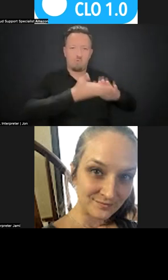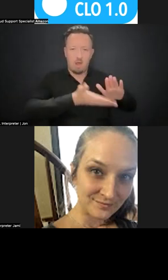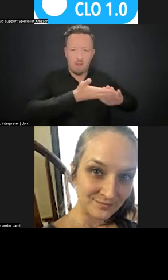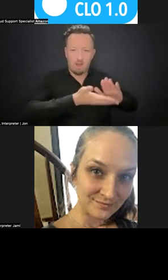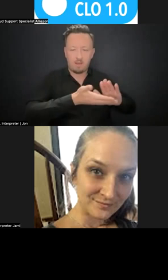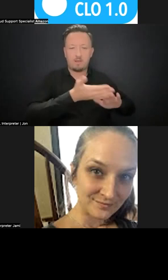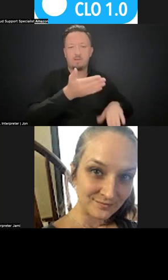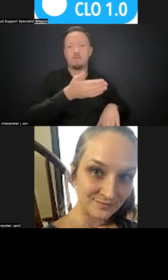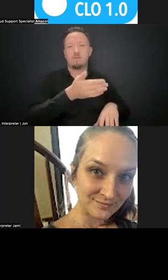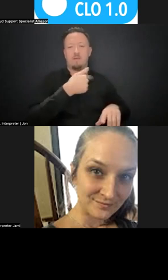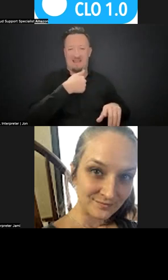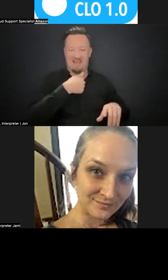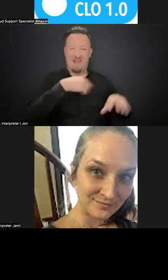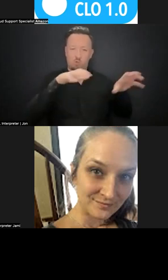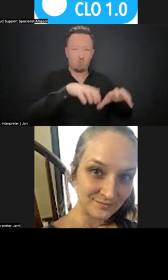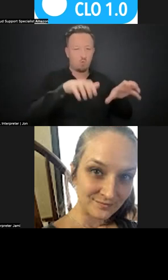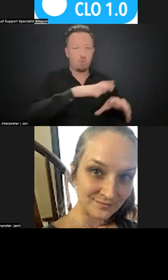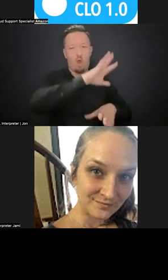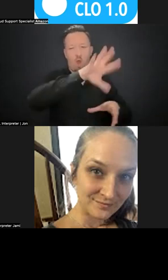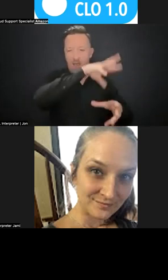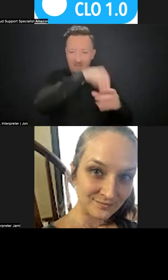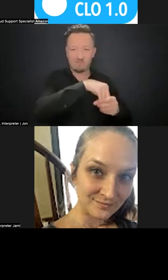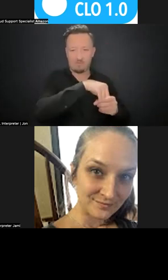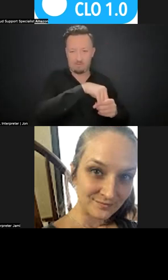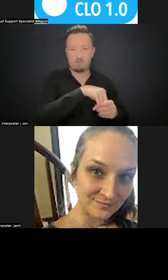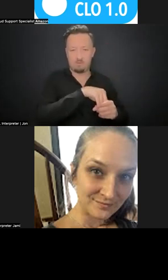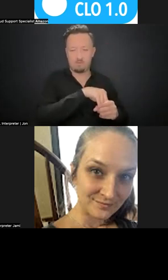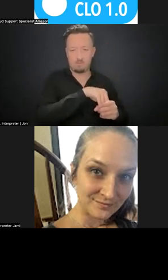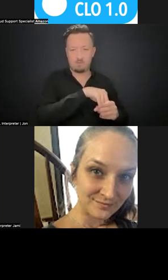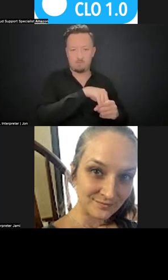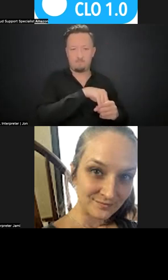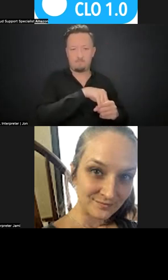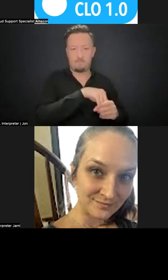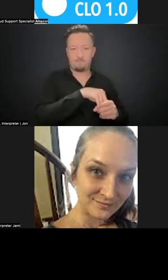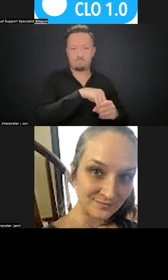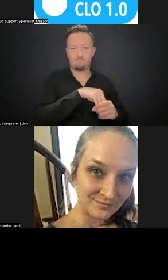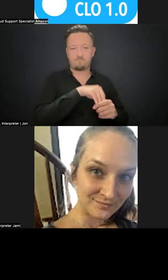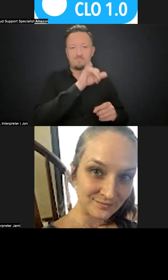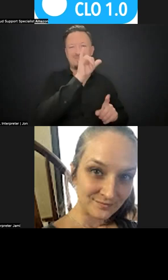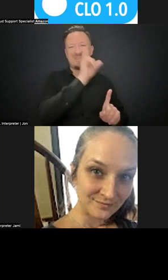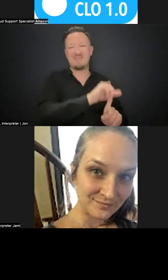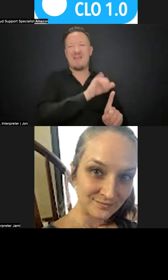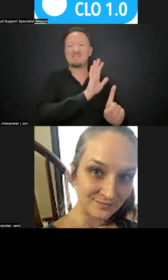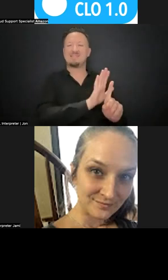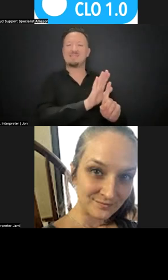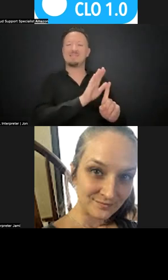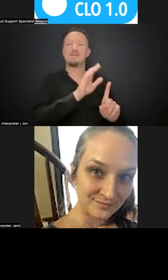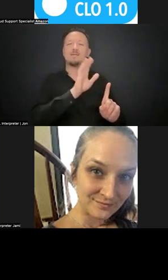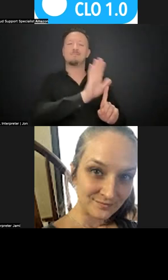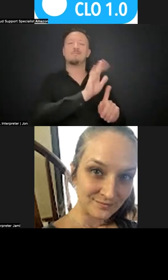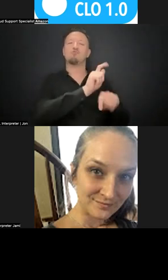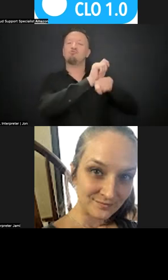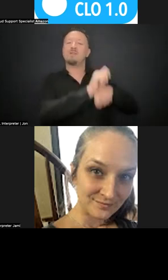and application. You did everything, right? And that's where the traditional data center model comes